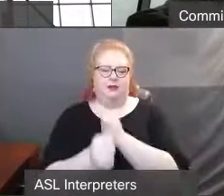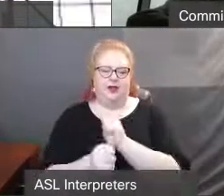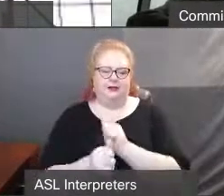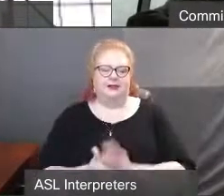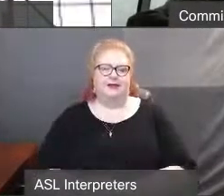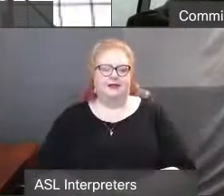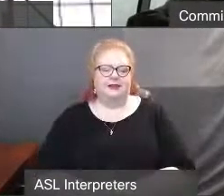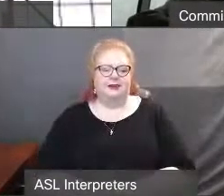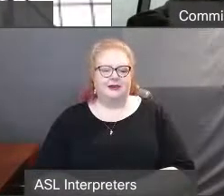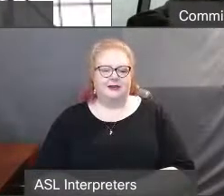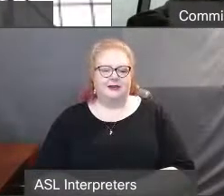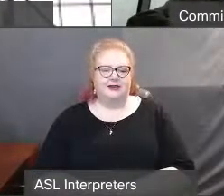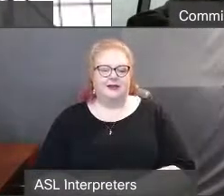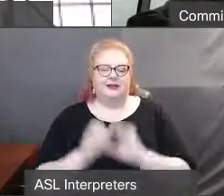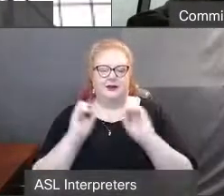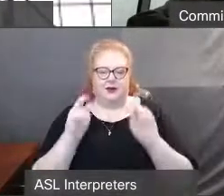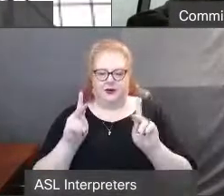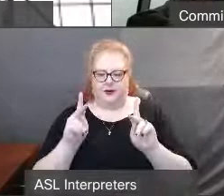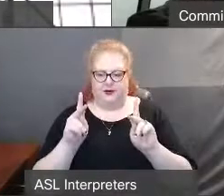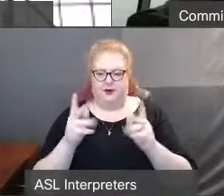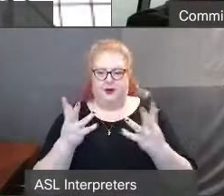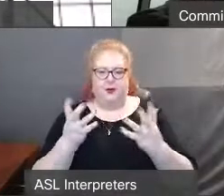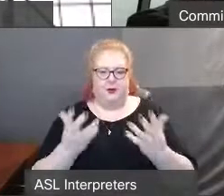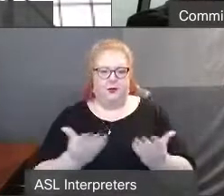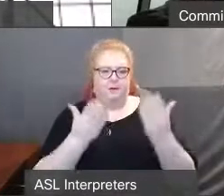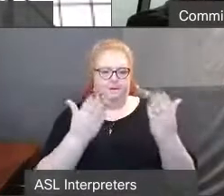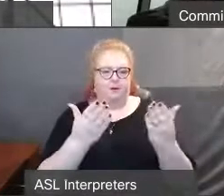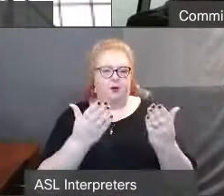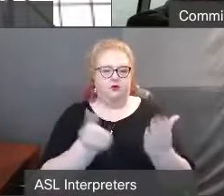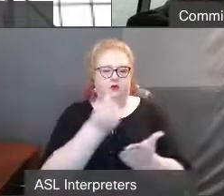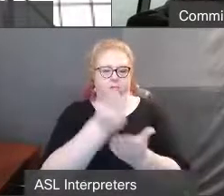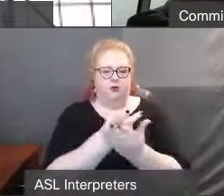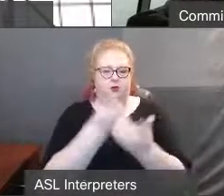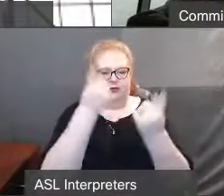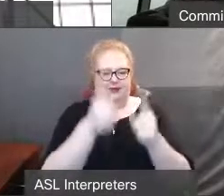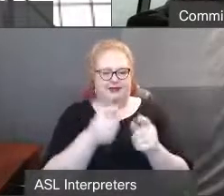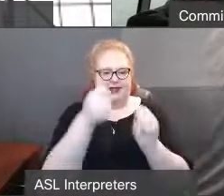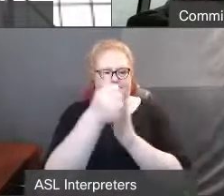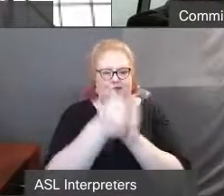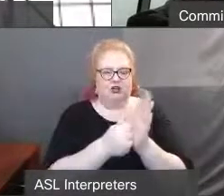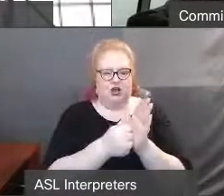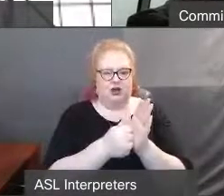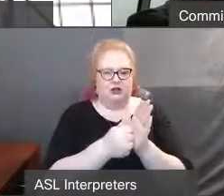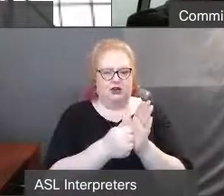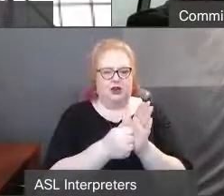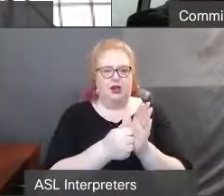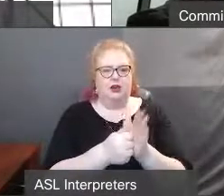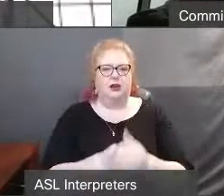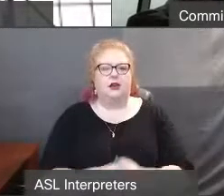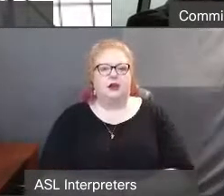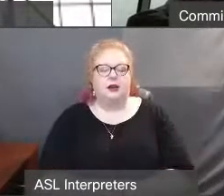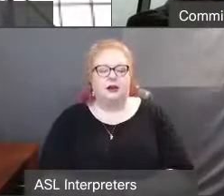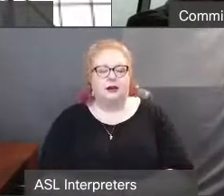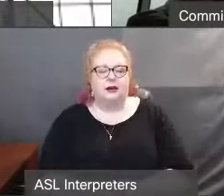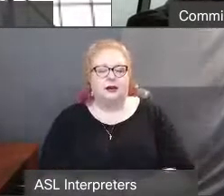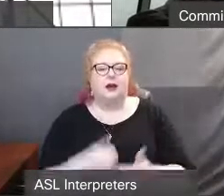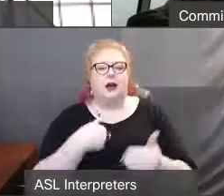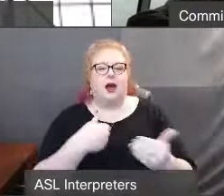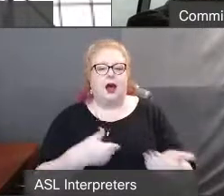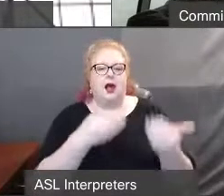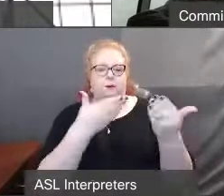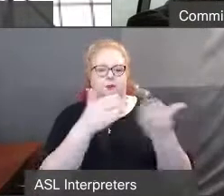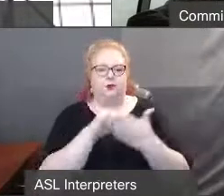Okay, and now if we might hear a motion to approve the consent agenda. I move that